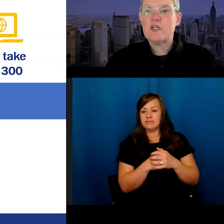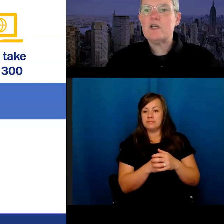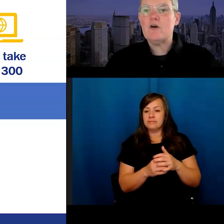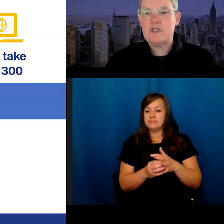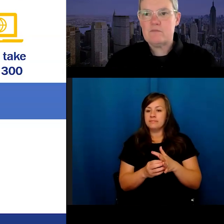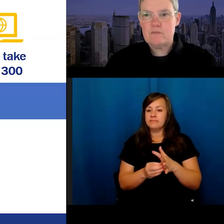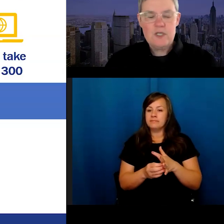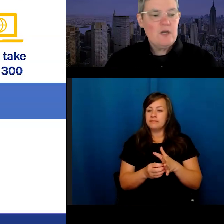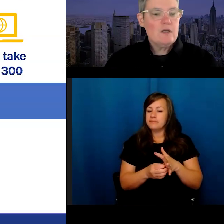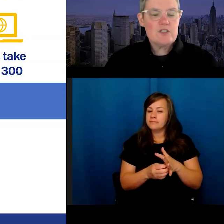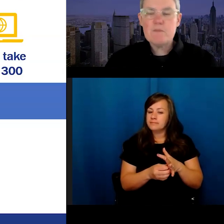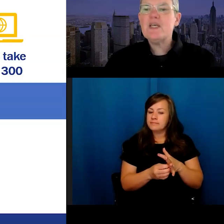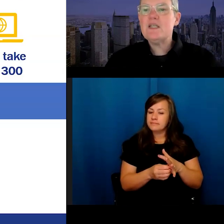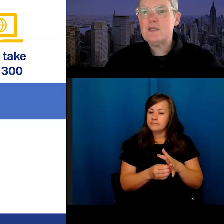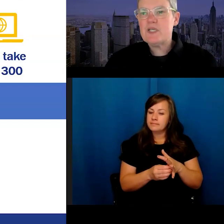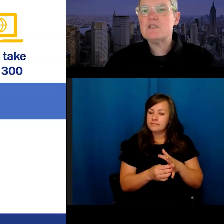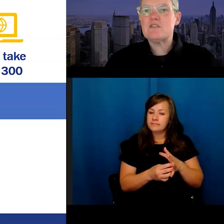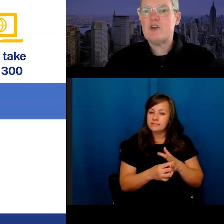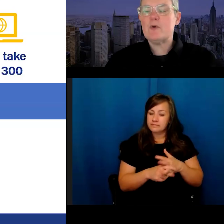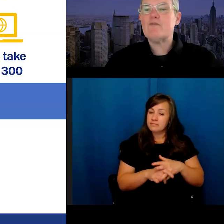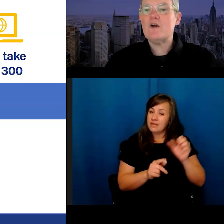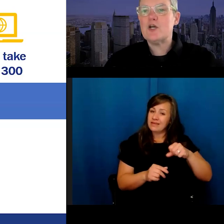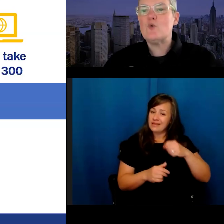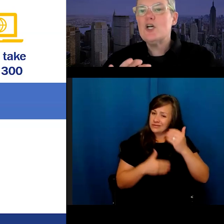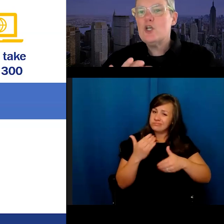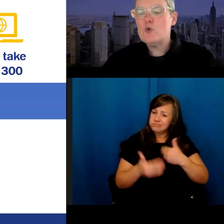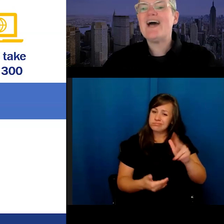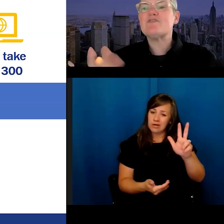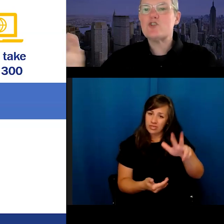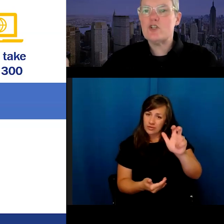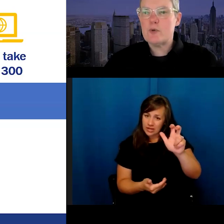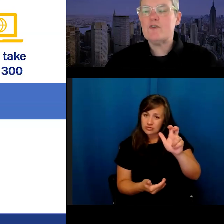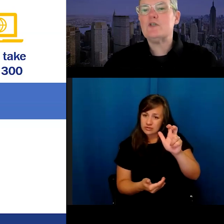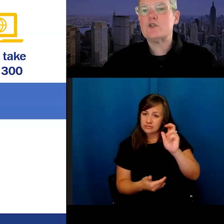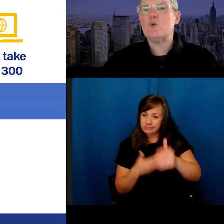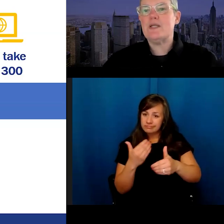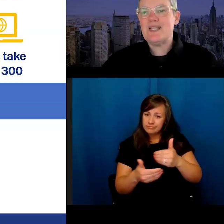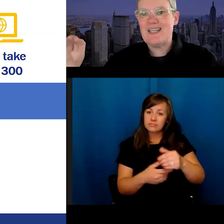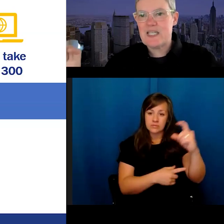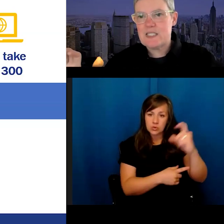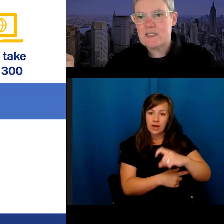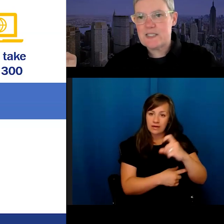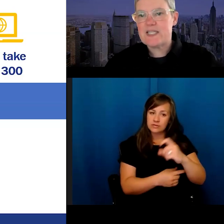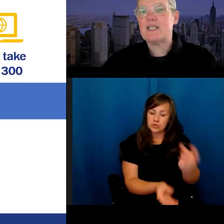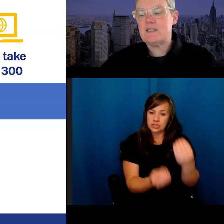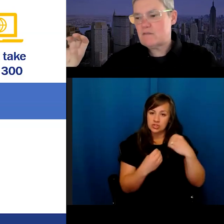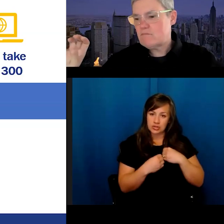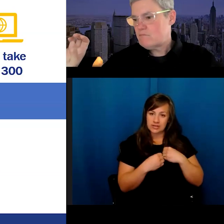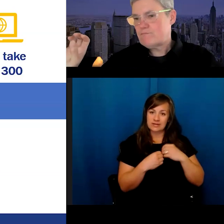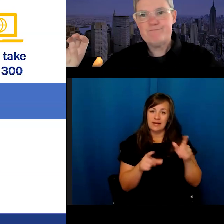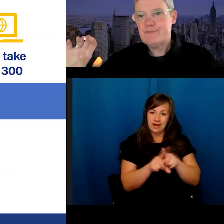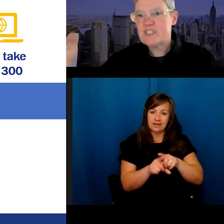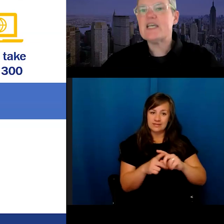you're working on and submitting pieces of your portfolio, you have to turn in the portfolio for credit as a